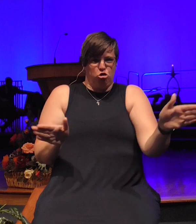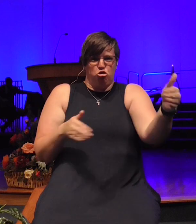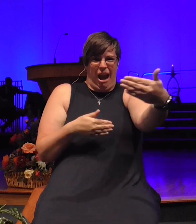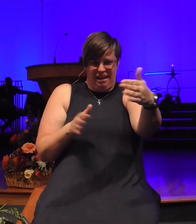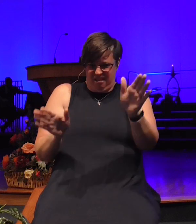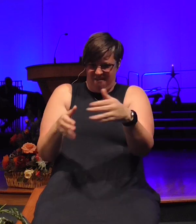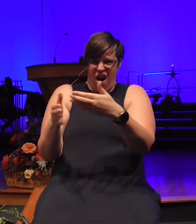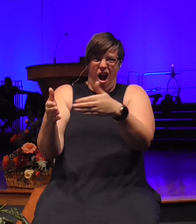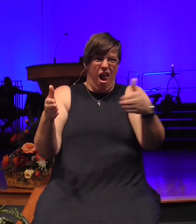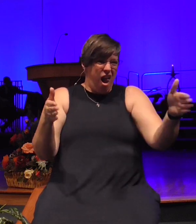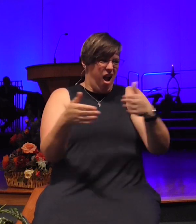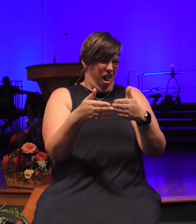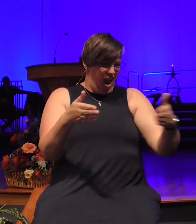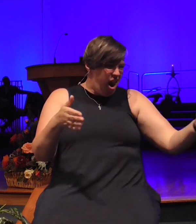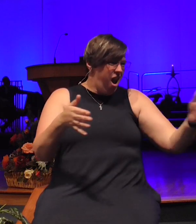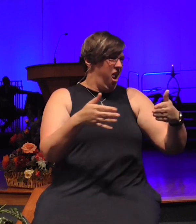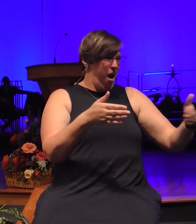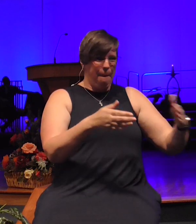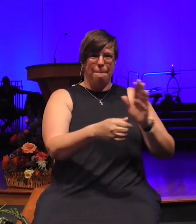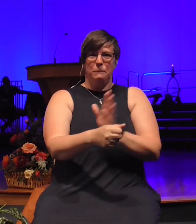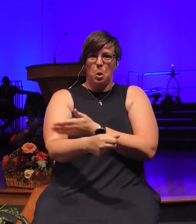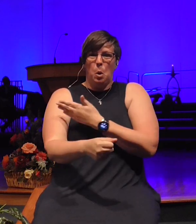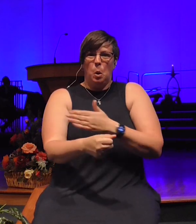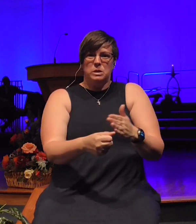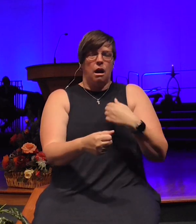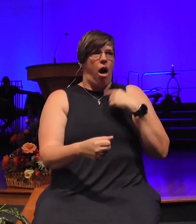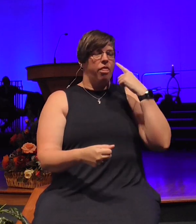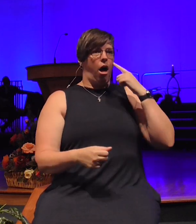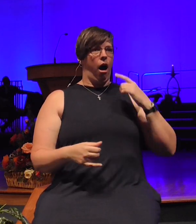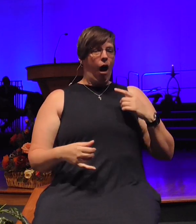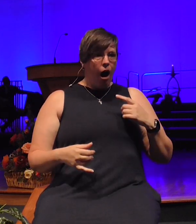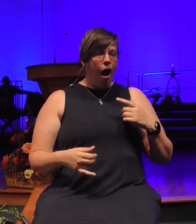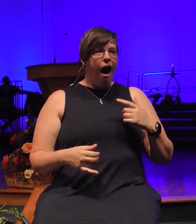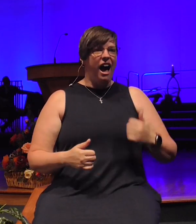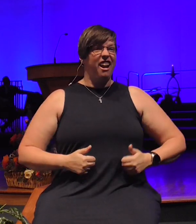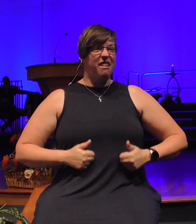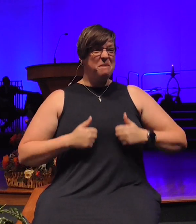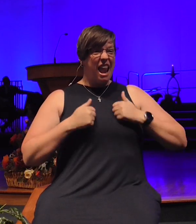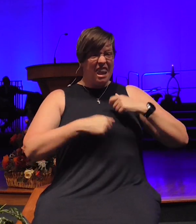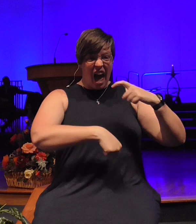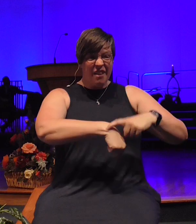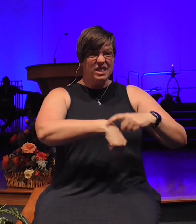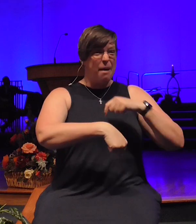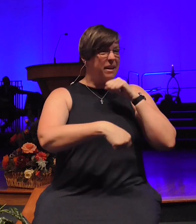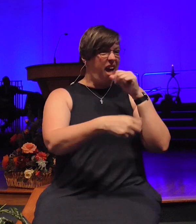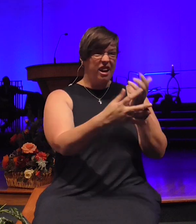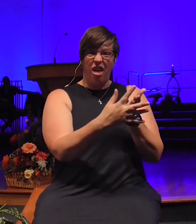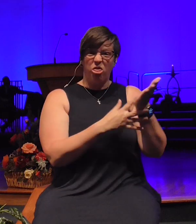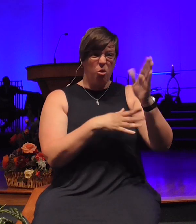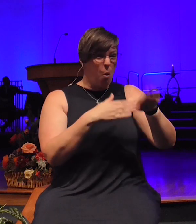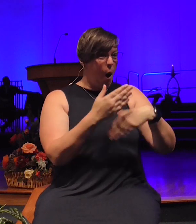album of music. And I just thought to myself, I could spend lifetimes and not get through